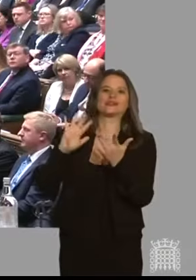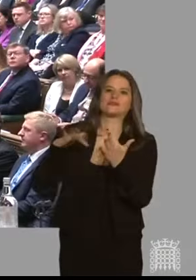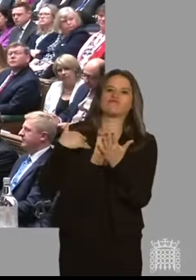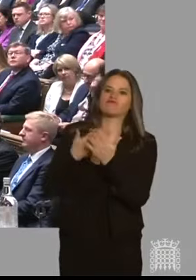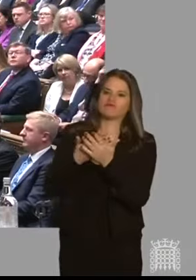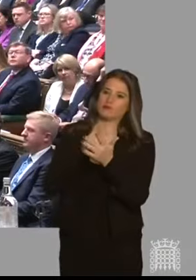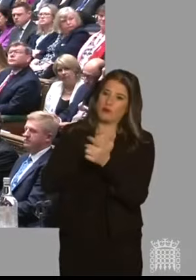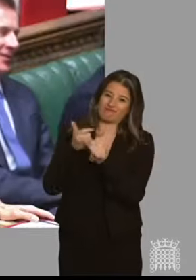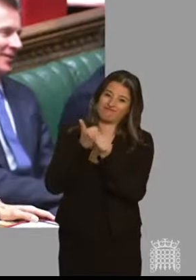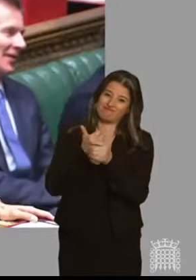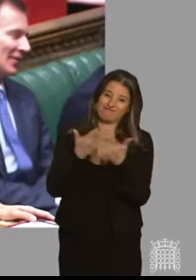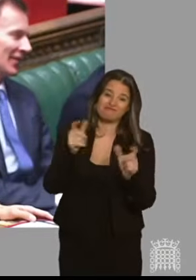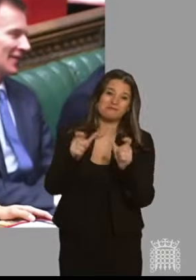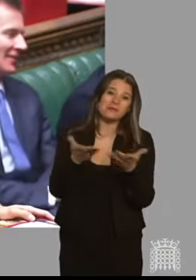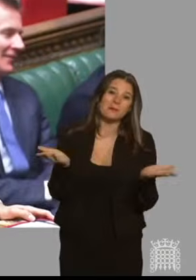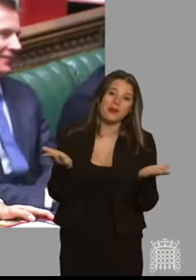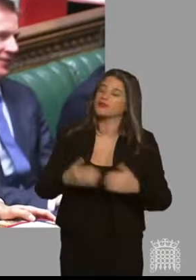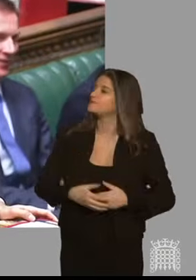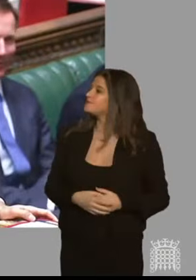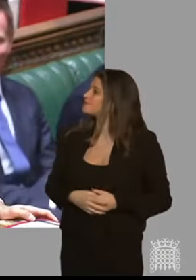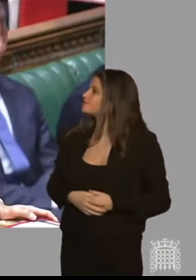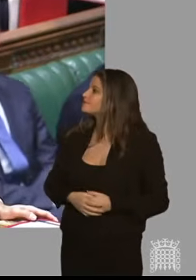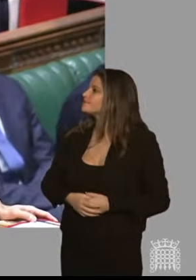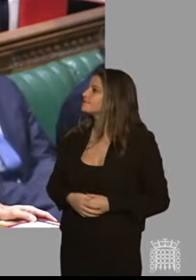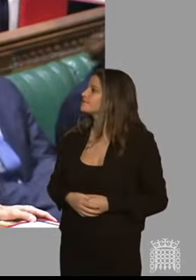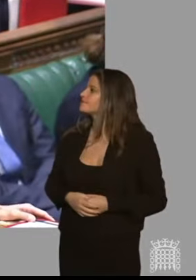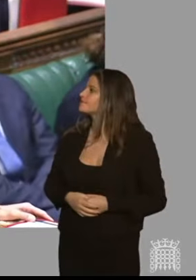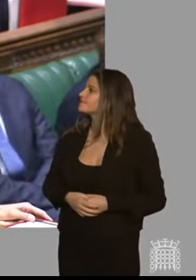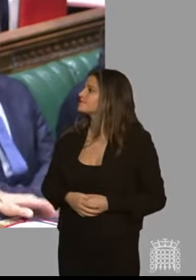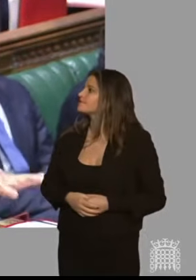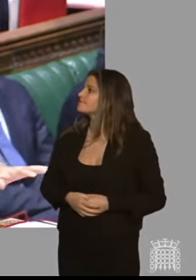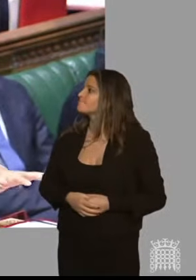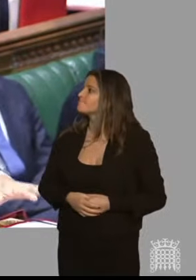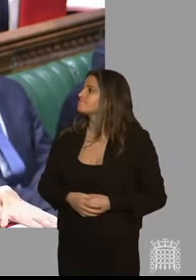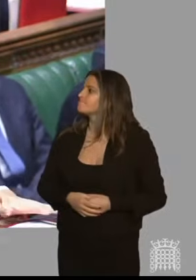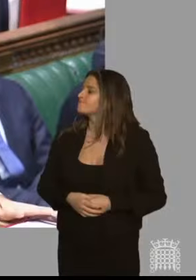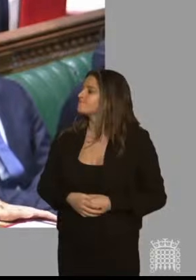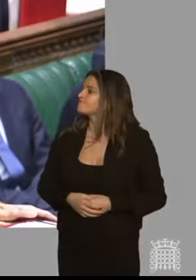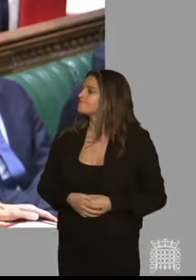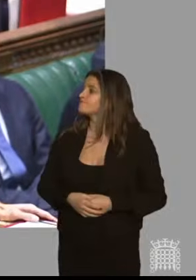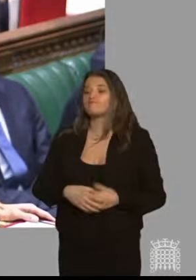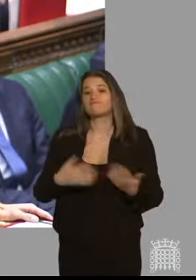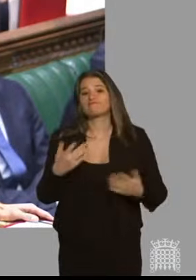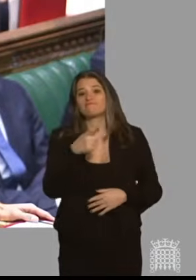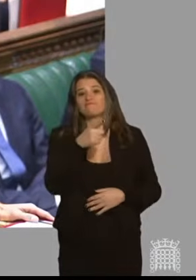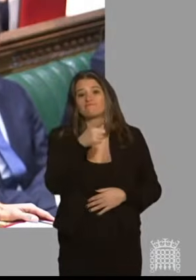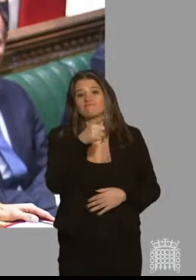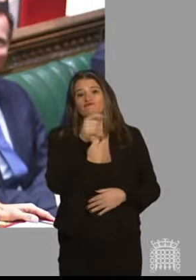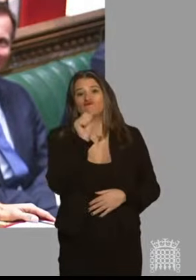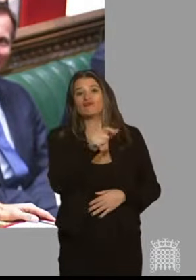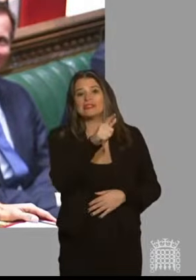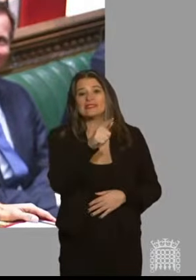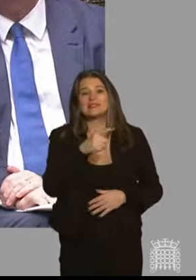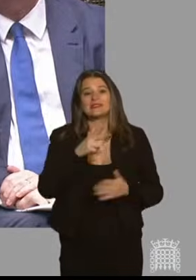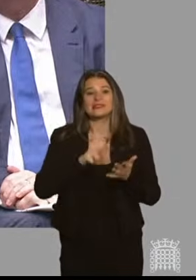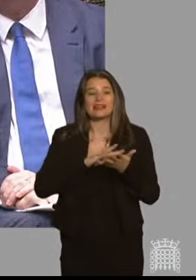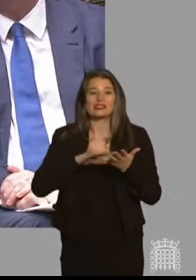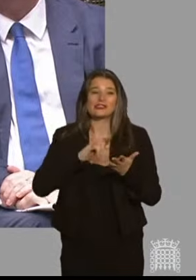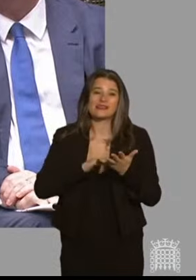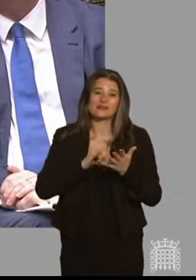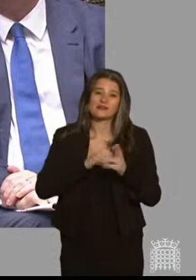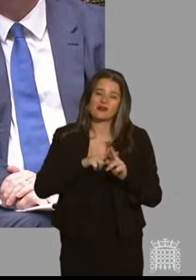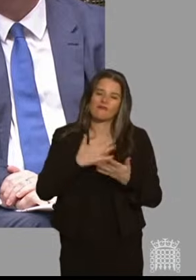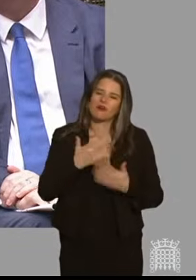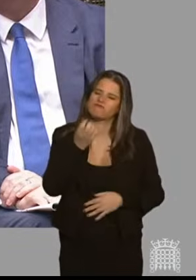for their service, and I'm pleased that many NHS organisations, as he knows, have their own schemes in place to do that. We also, of